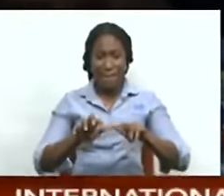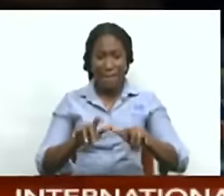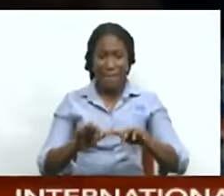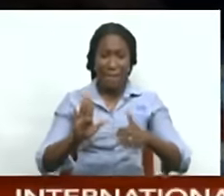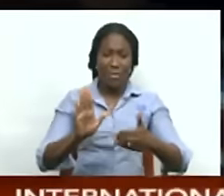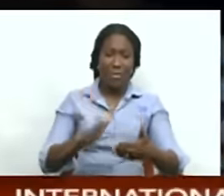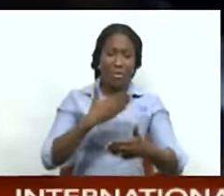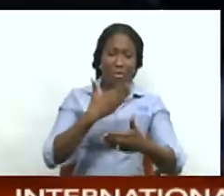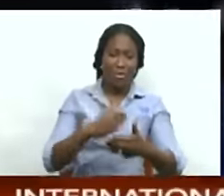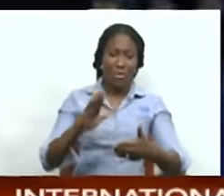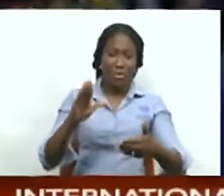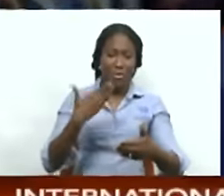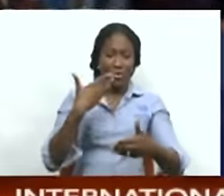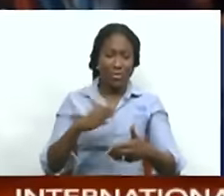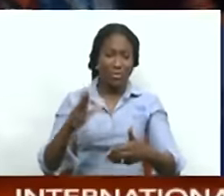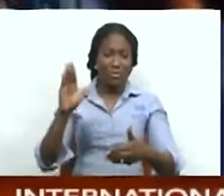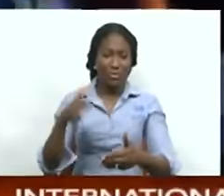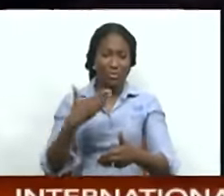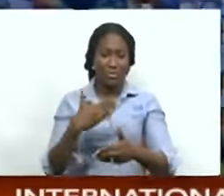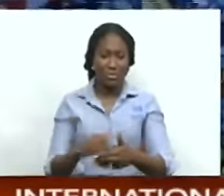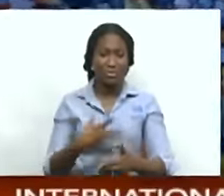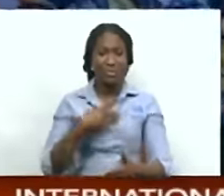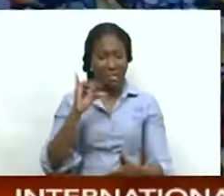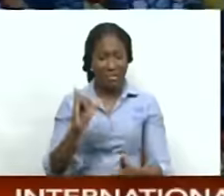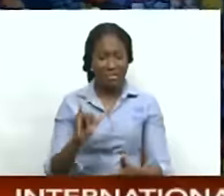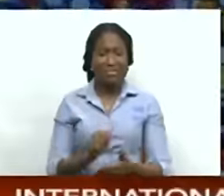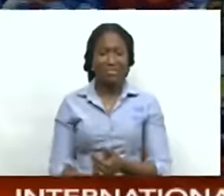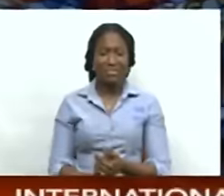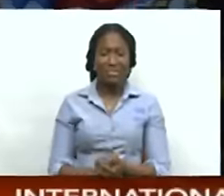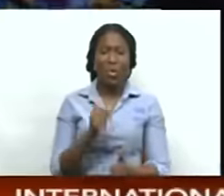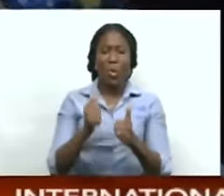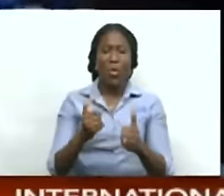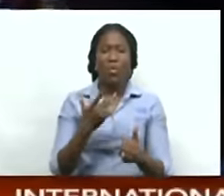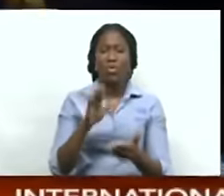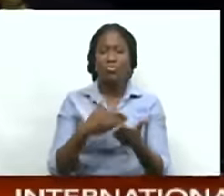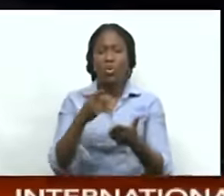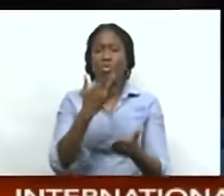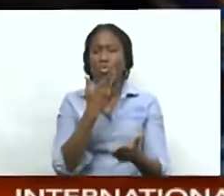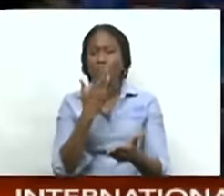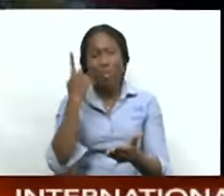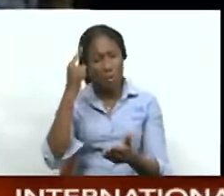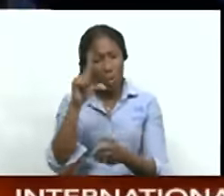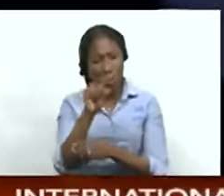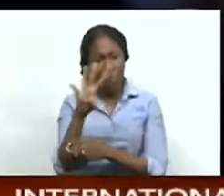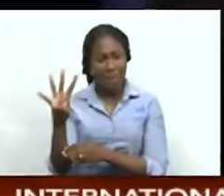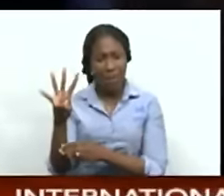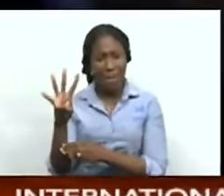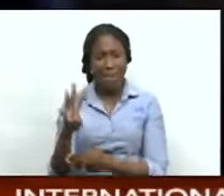What tune you're feeling for 2024?